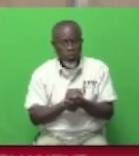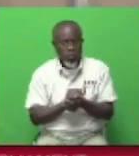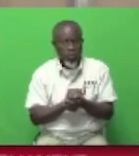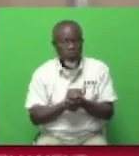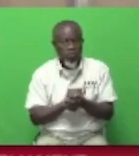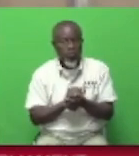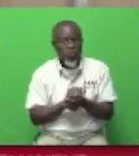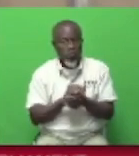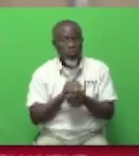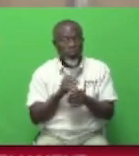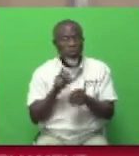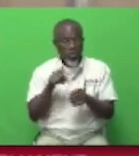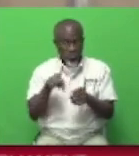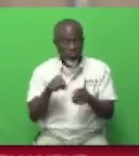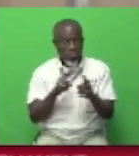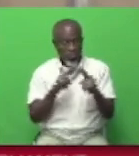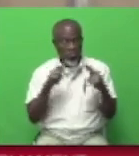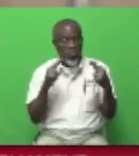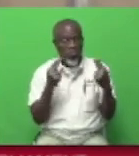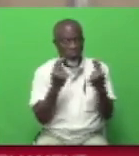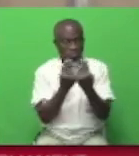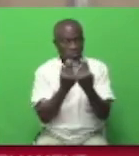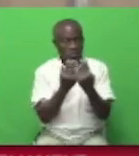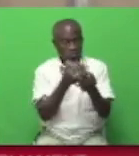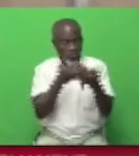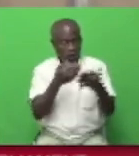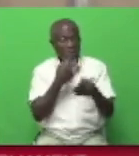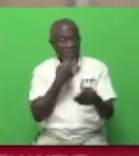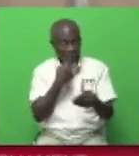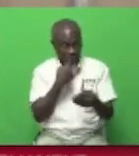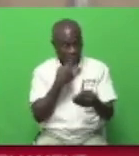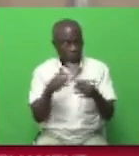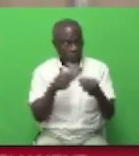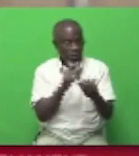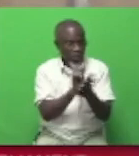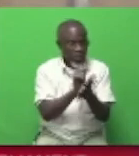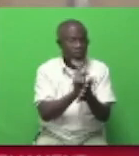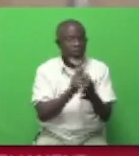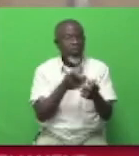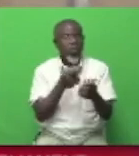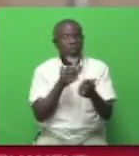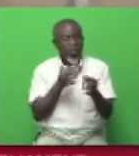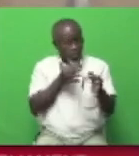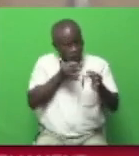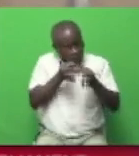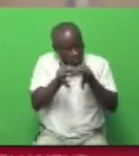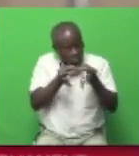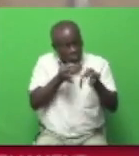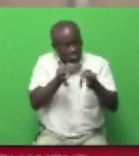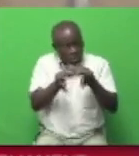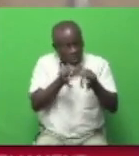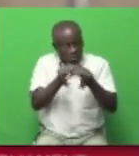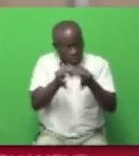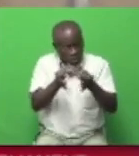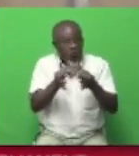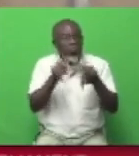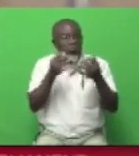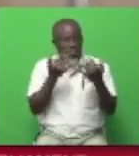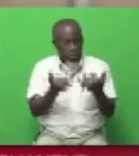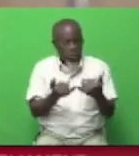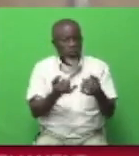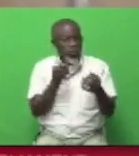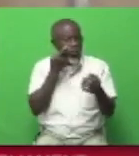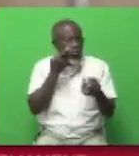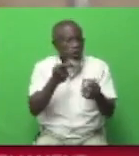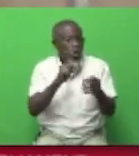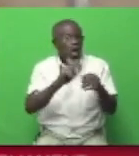the get-go. Before I jumped into the units, I would have indicated those are some of the units and what they have been able to achieve and where the taxpayers' dollars are going